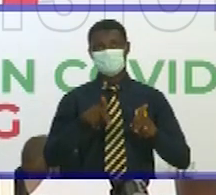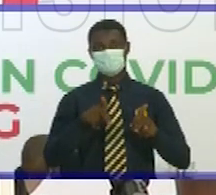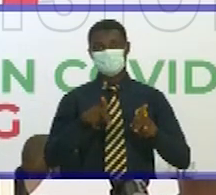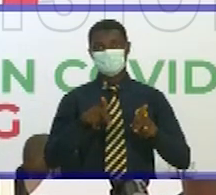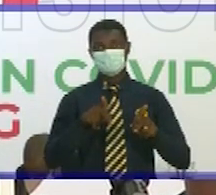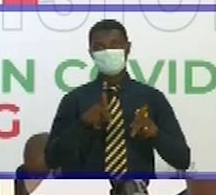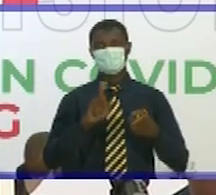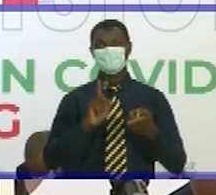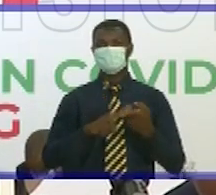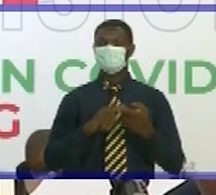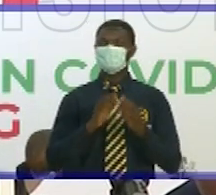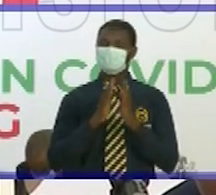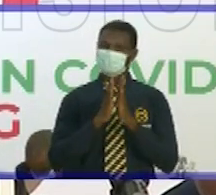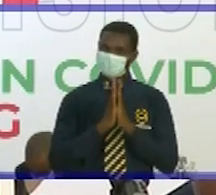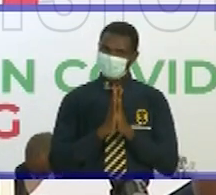gba ladura yi pe